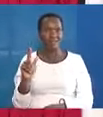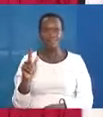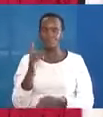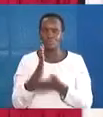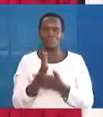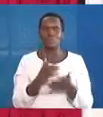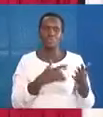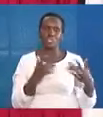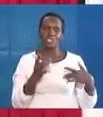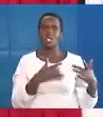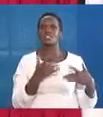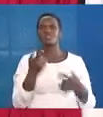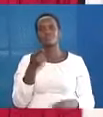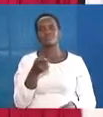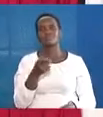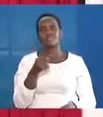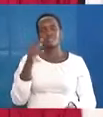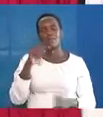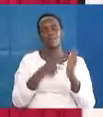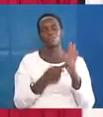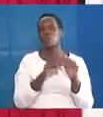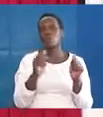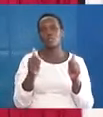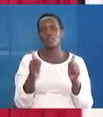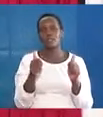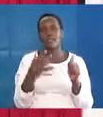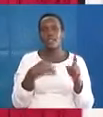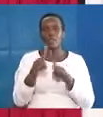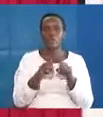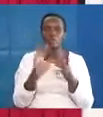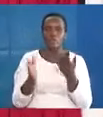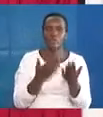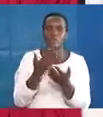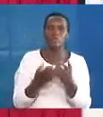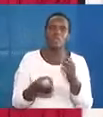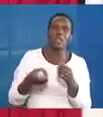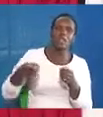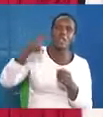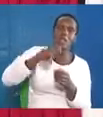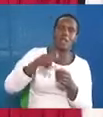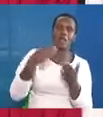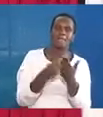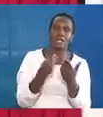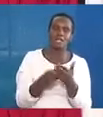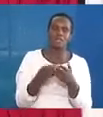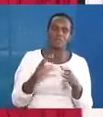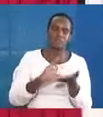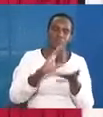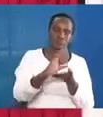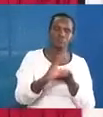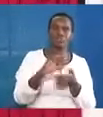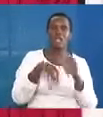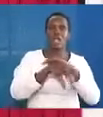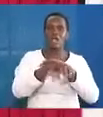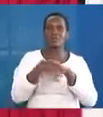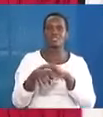considers this point and proposes an increase of money available to counties.